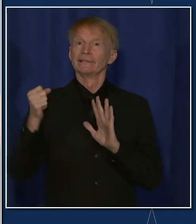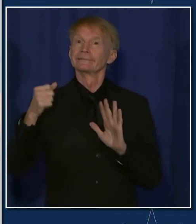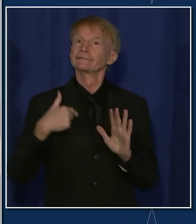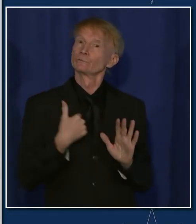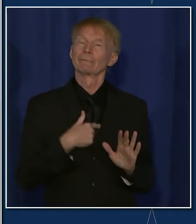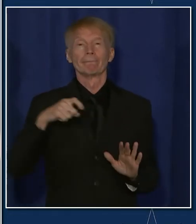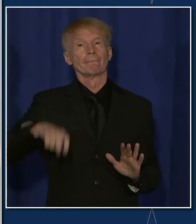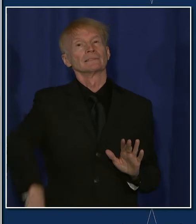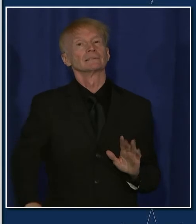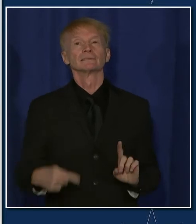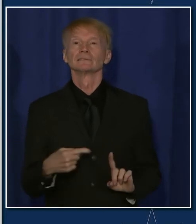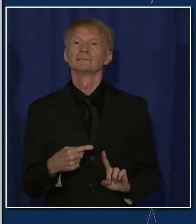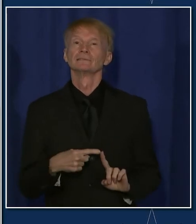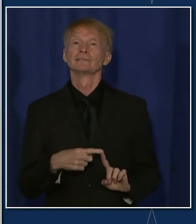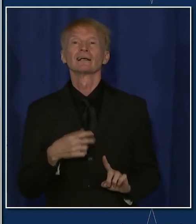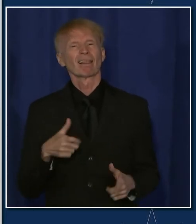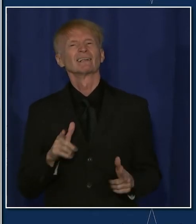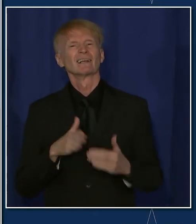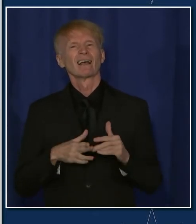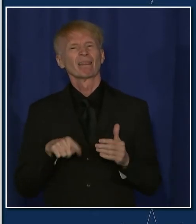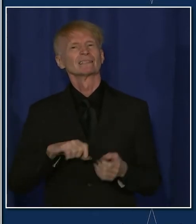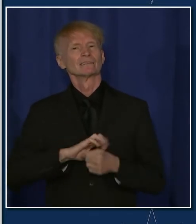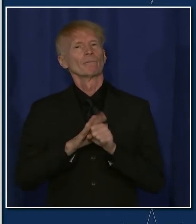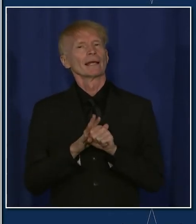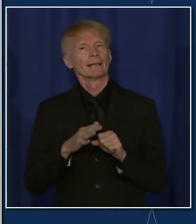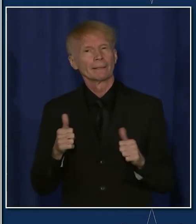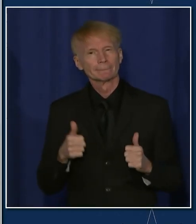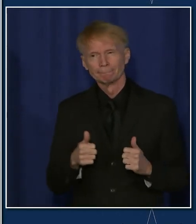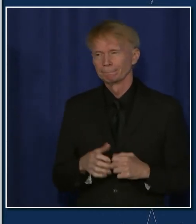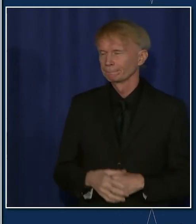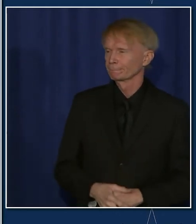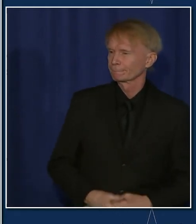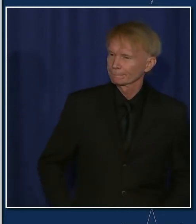must do, and let's end this pandemic.